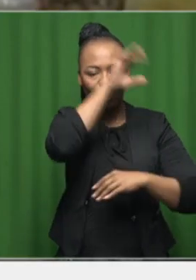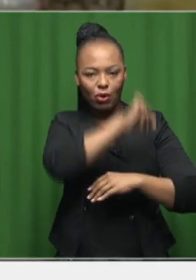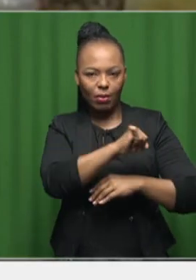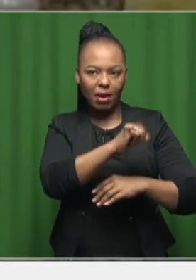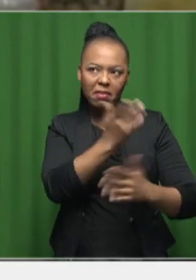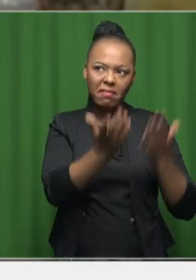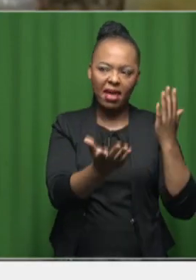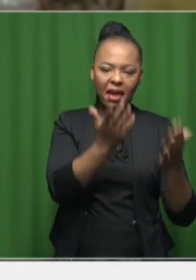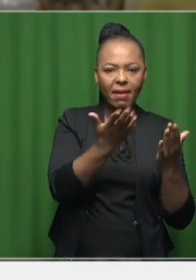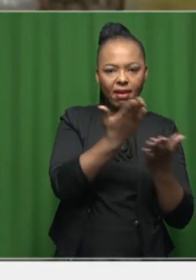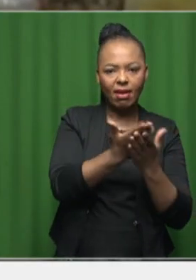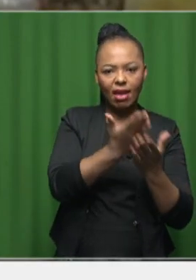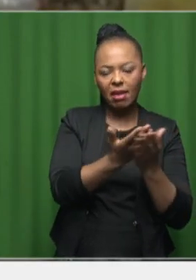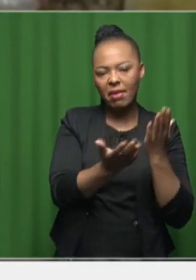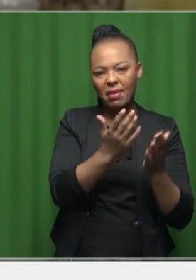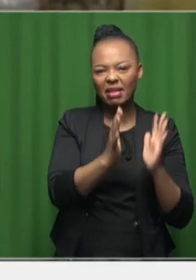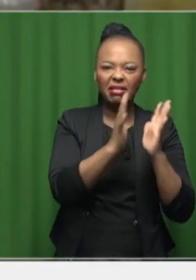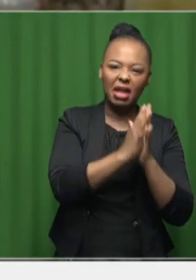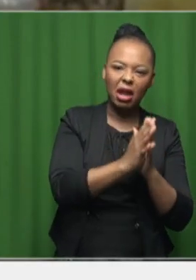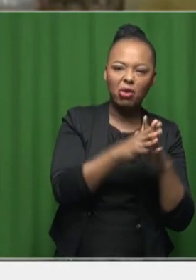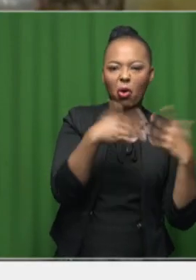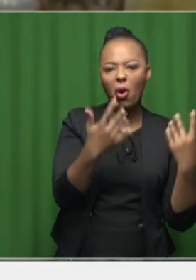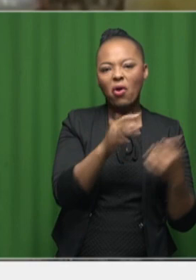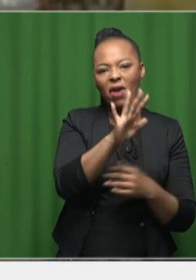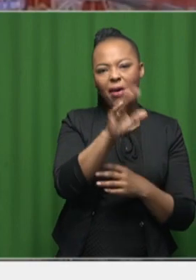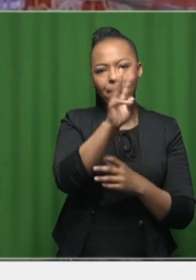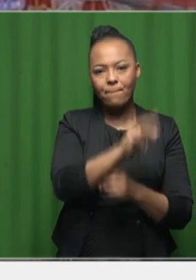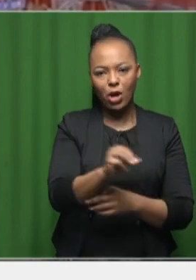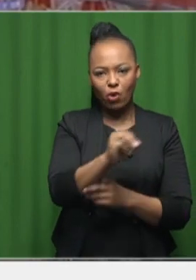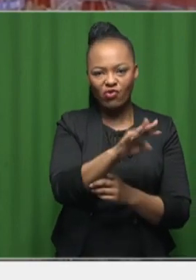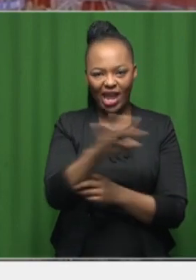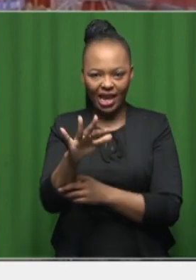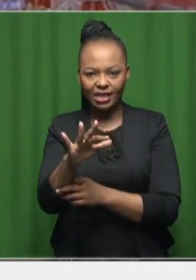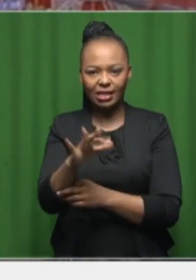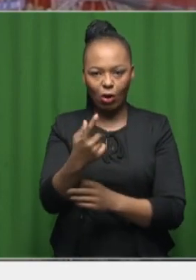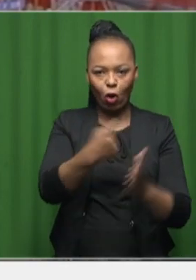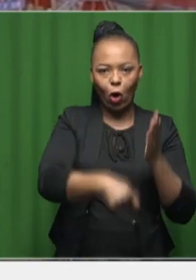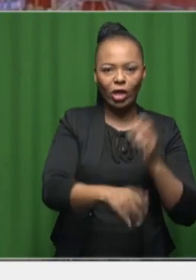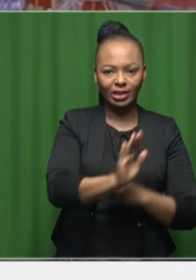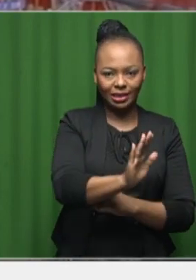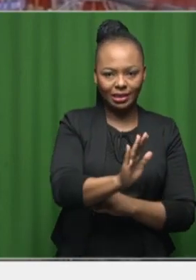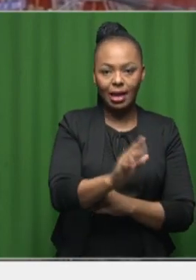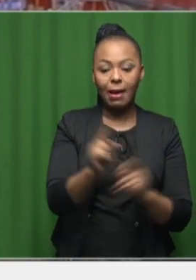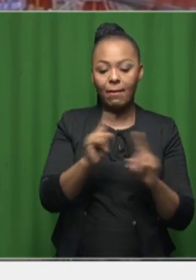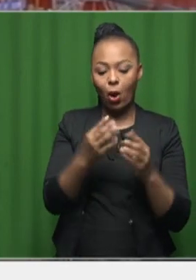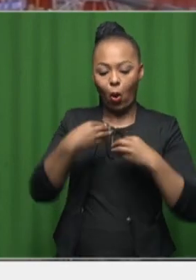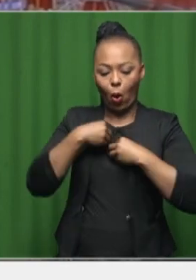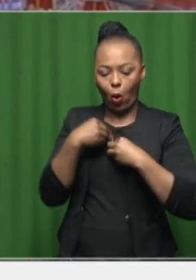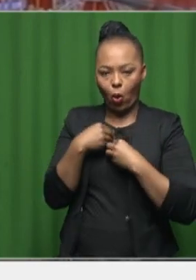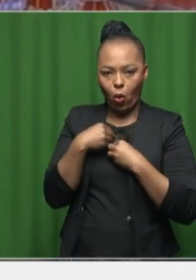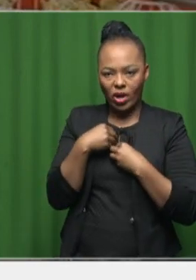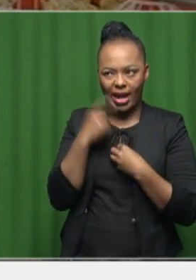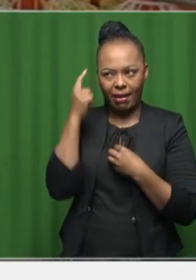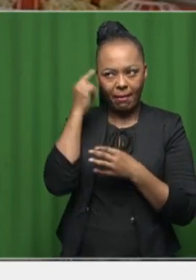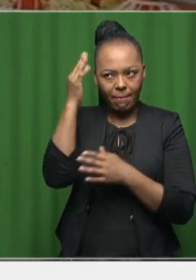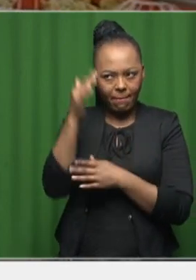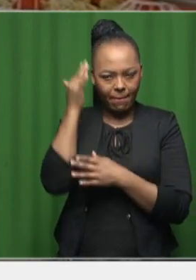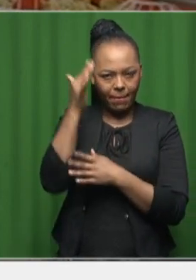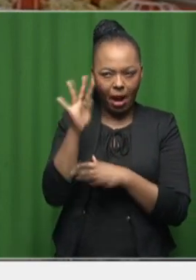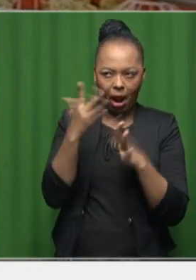region between 5 and 10 million. In terms of our own calculations, we thought that let us start